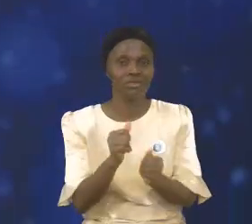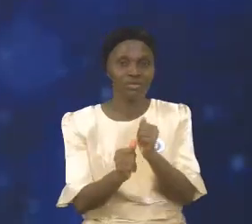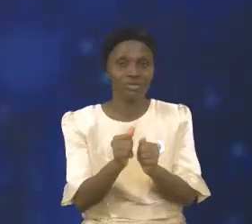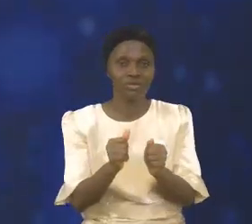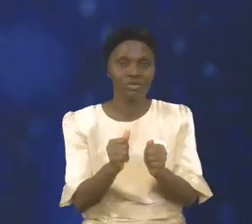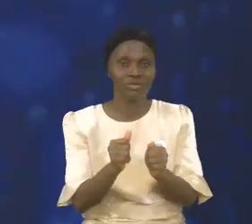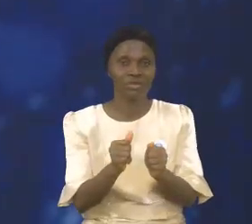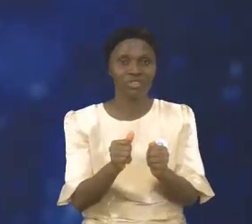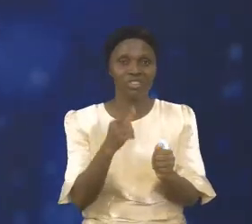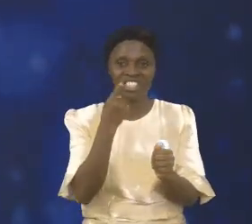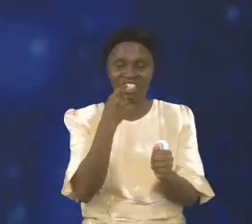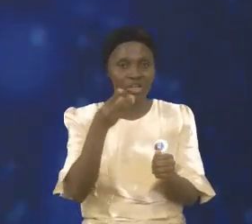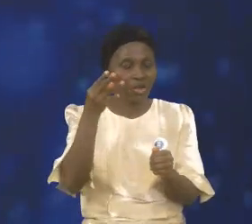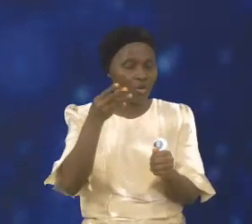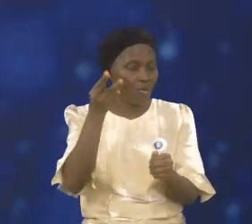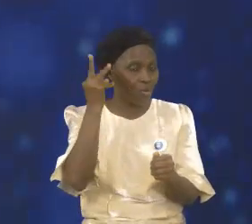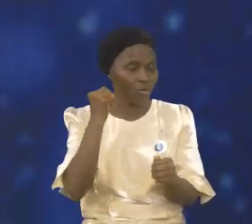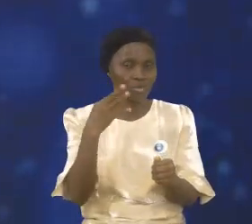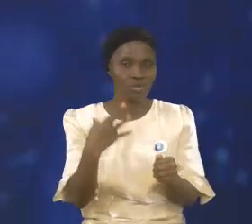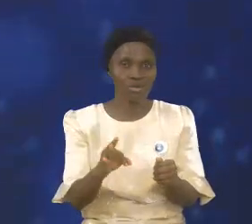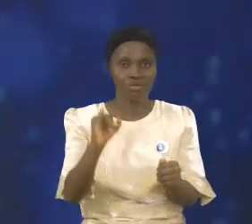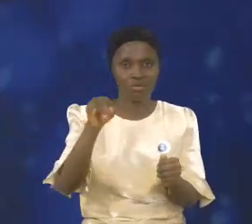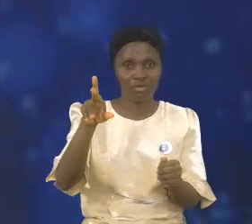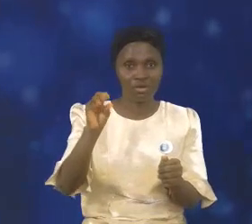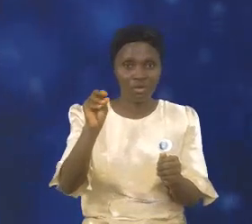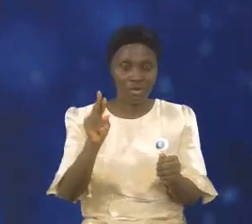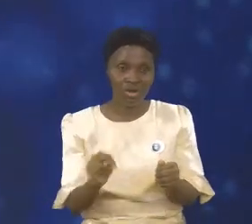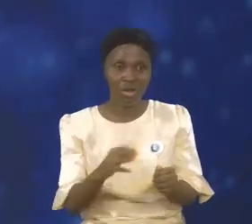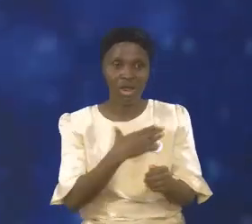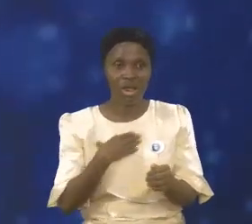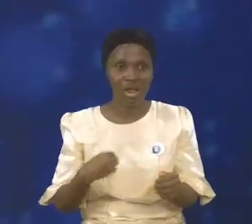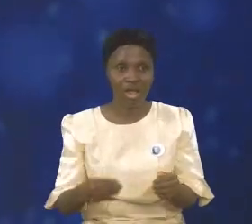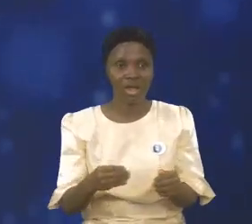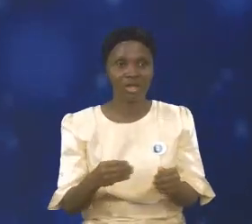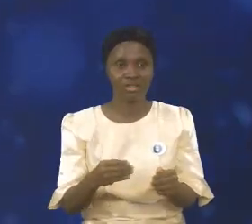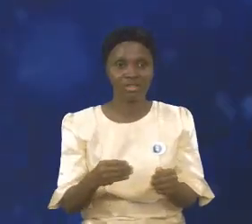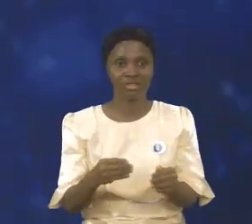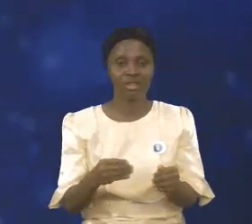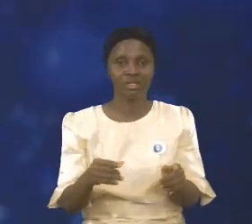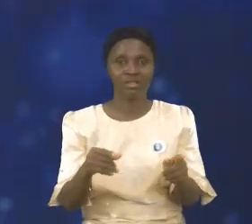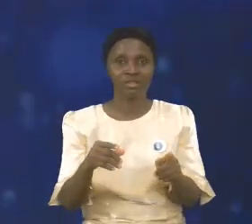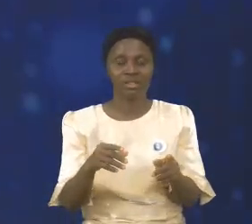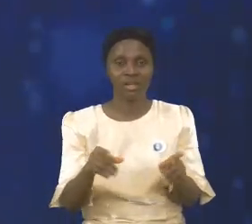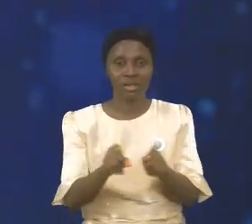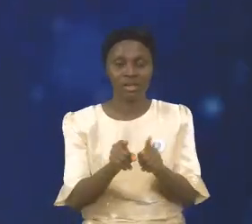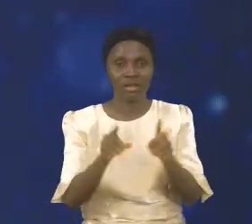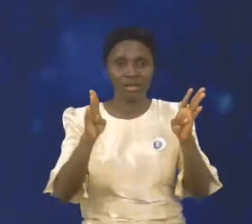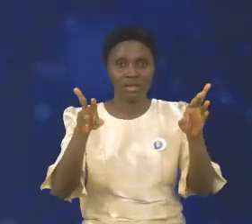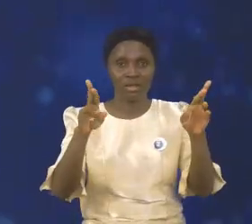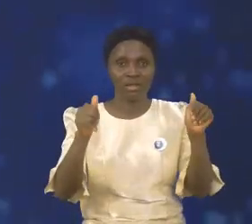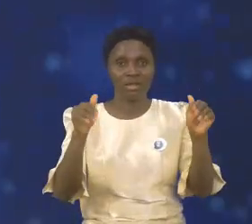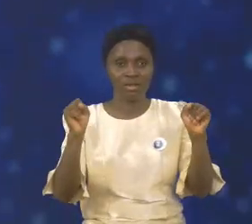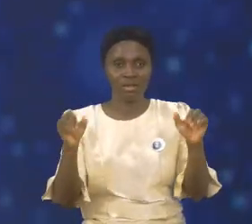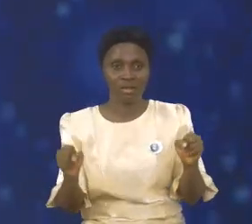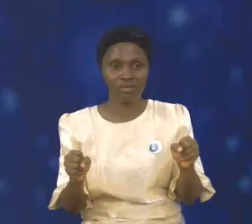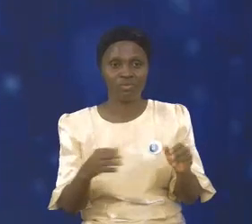of iron, and his nails like brass, and which devoured and break